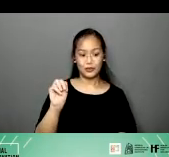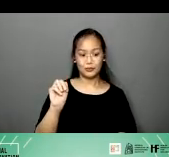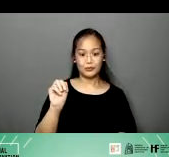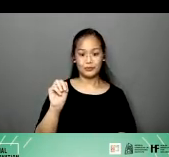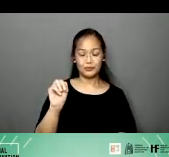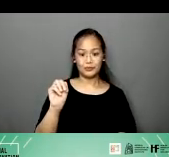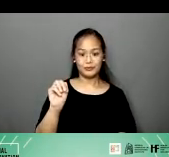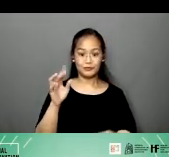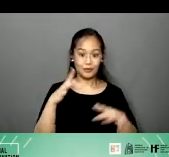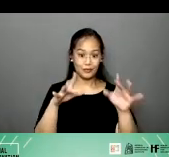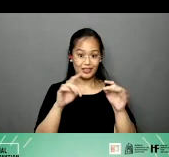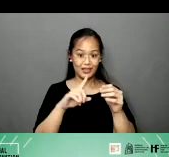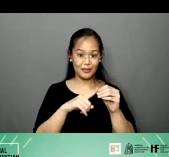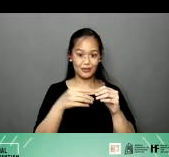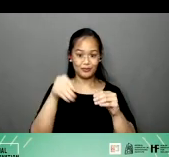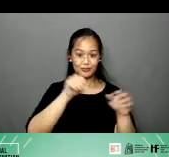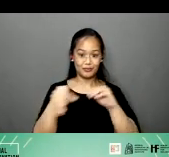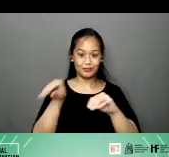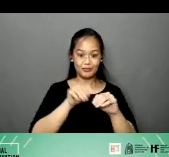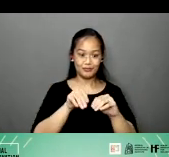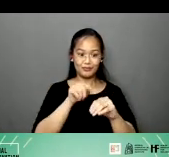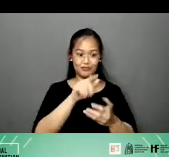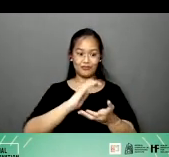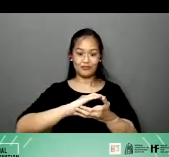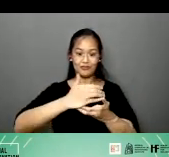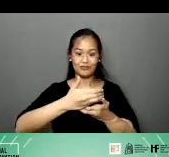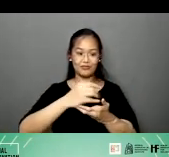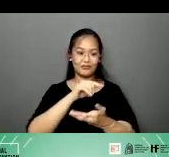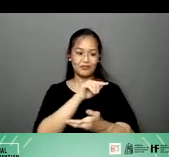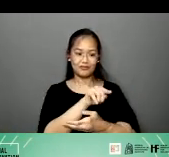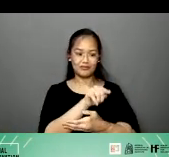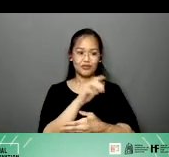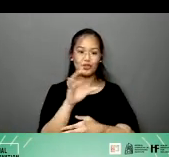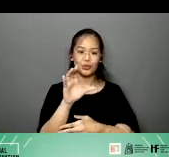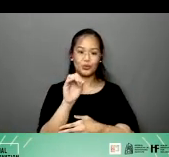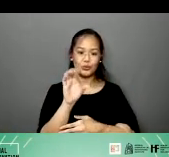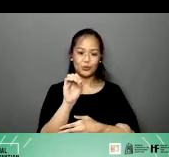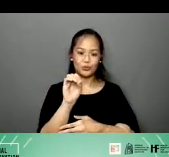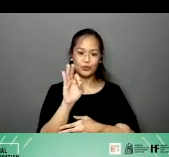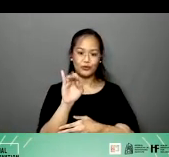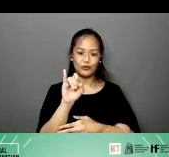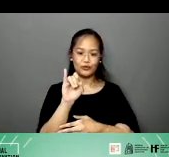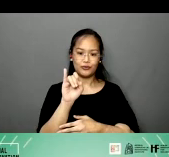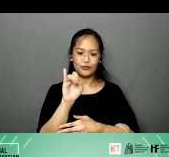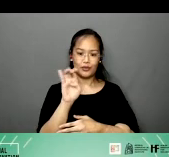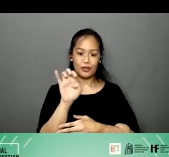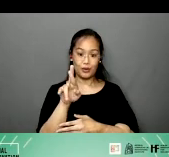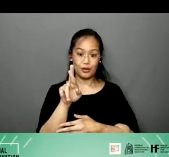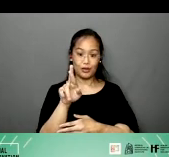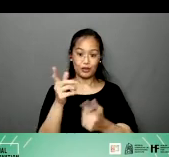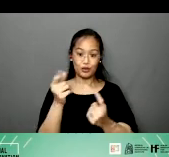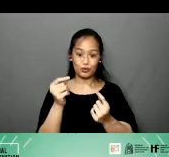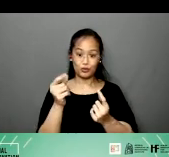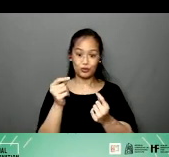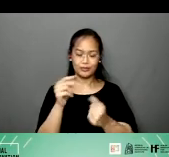with packaging, it's a coconut fiber that has been given a natural binder and is heat pressed into different shapes.